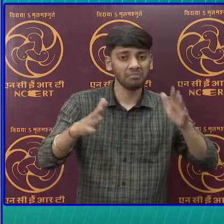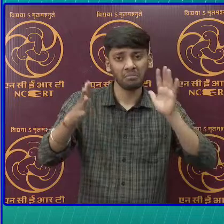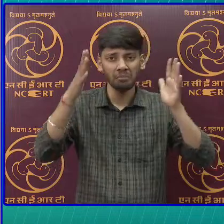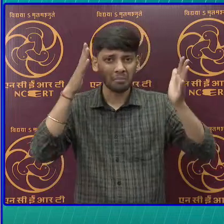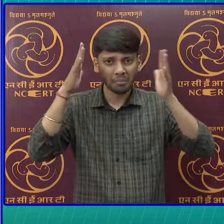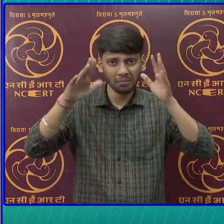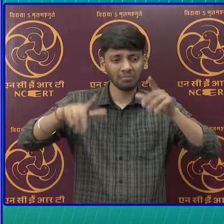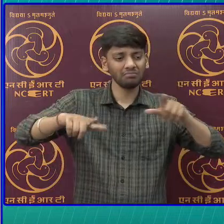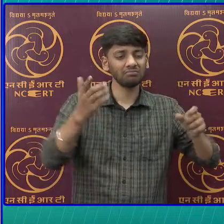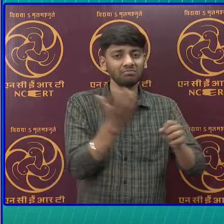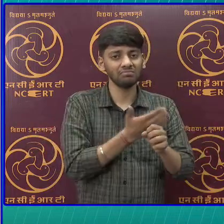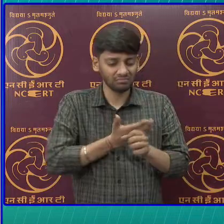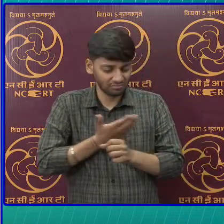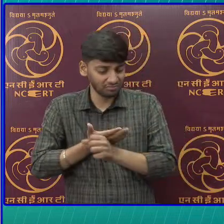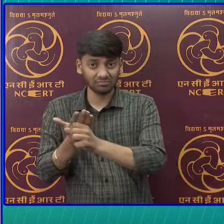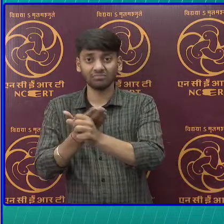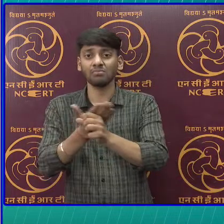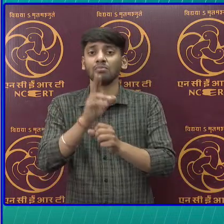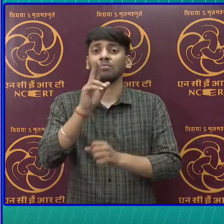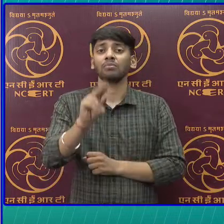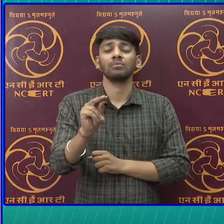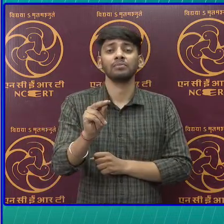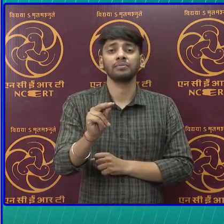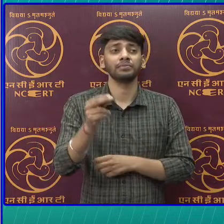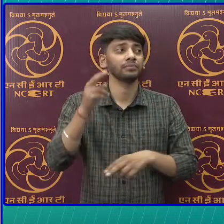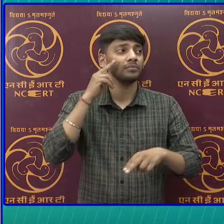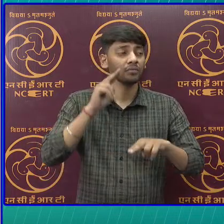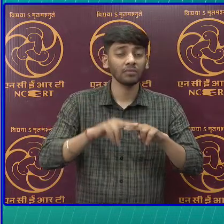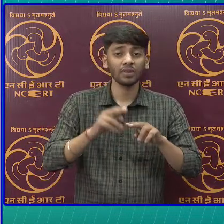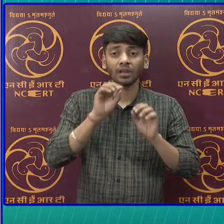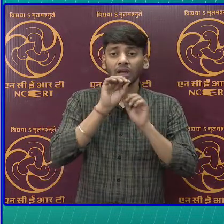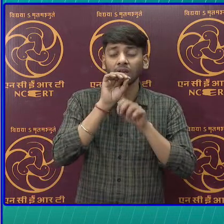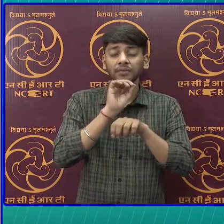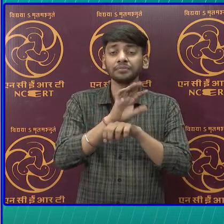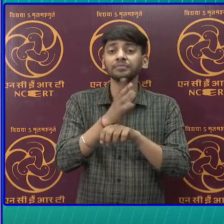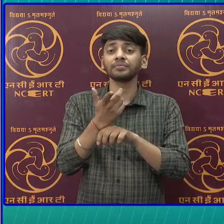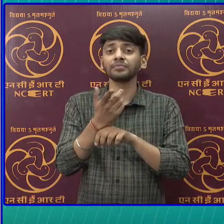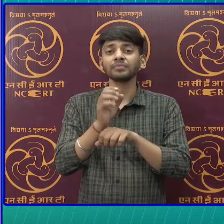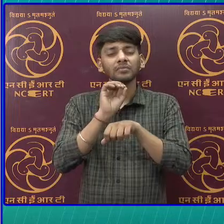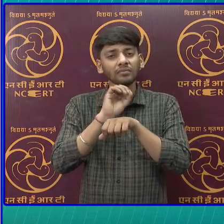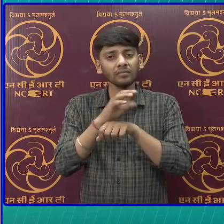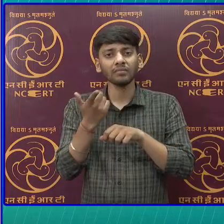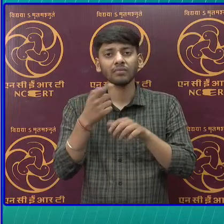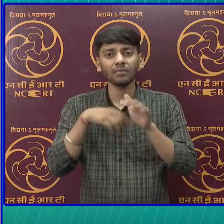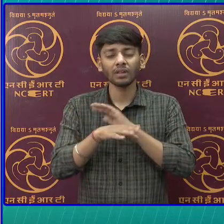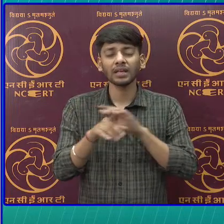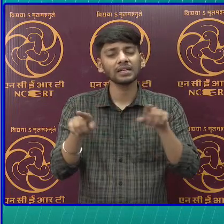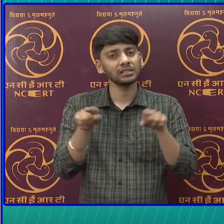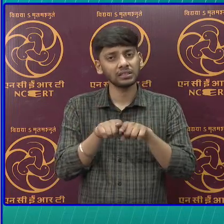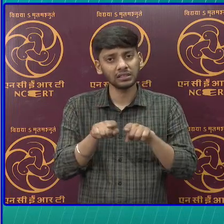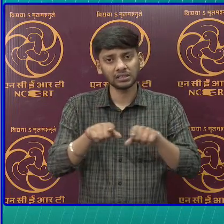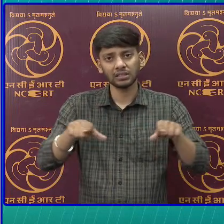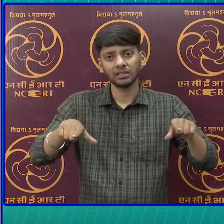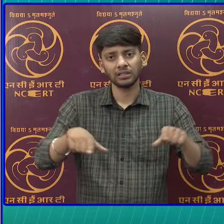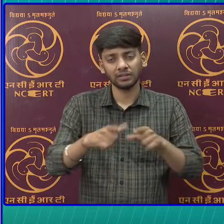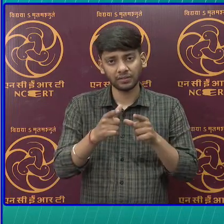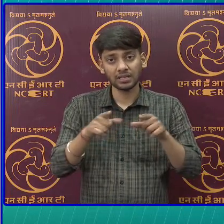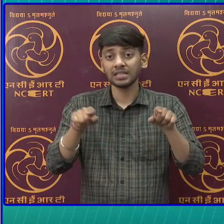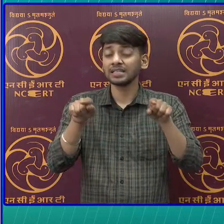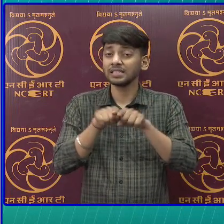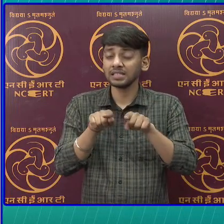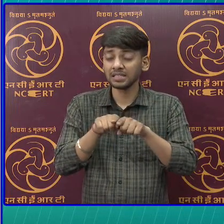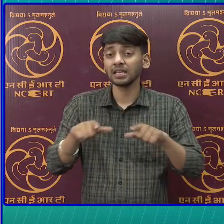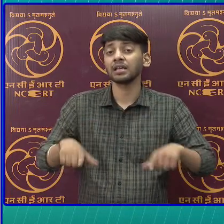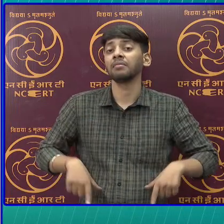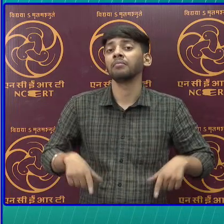poet wants to convey. So here I would like to give you message that save trees, save life.